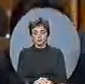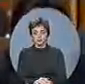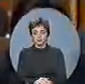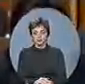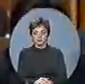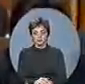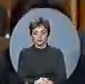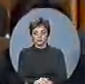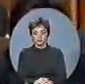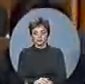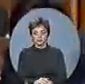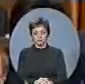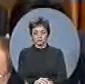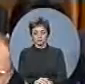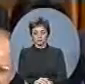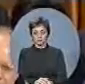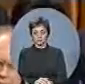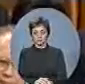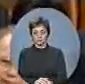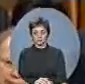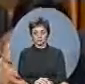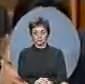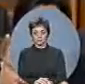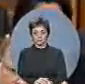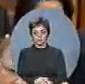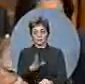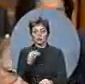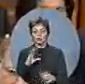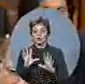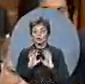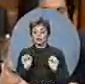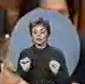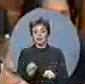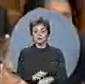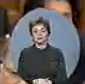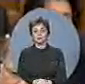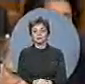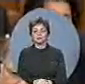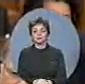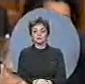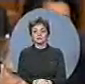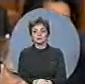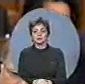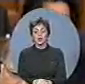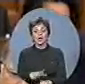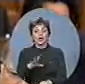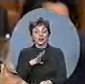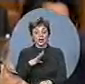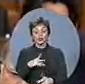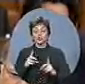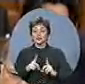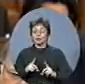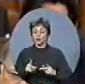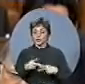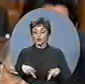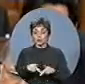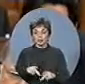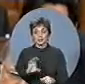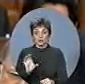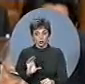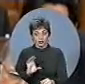Opposition. Mr. Speaker, at that time, some members of the Conservative Party voted against these